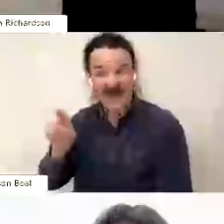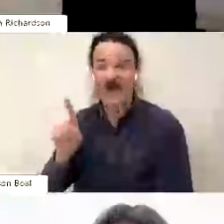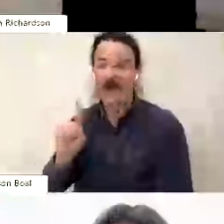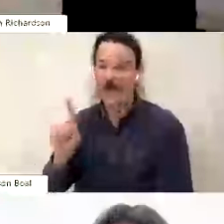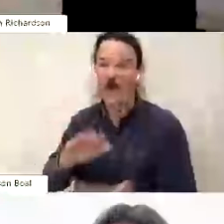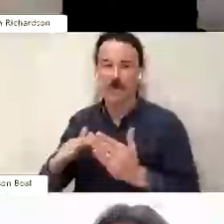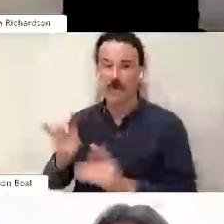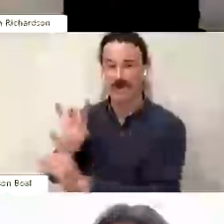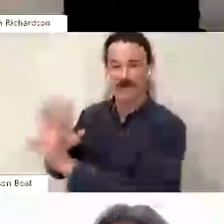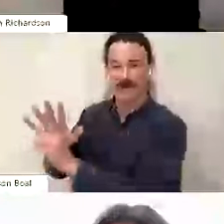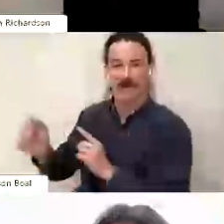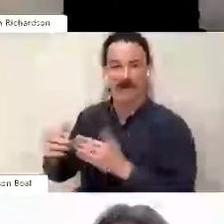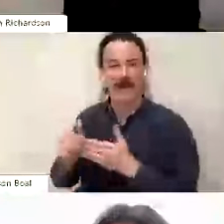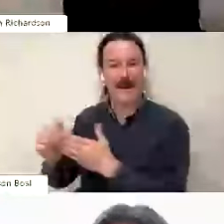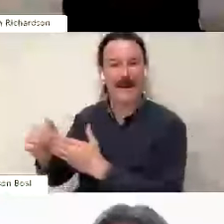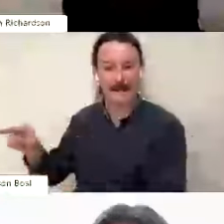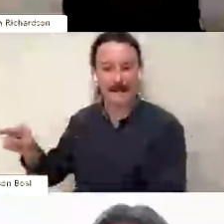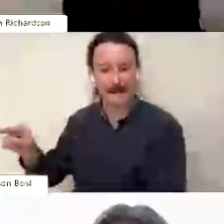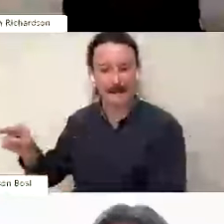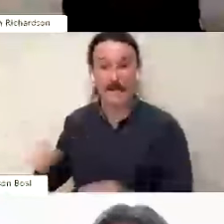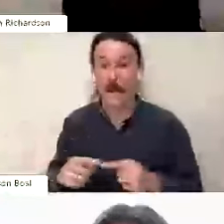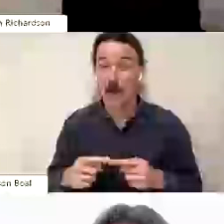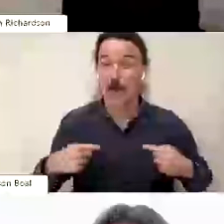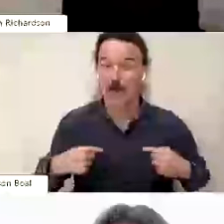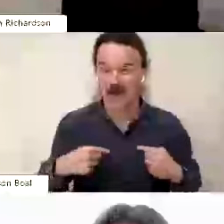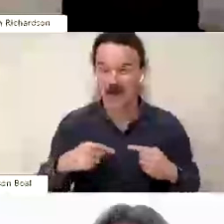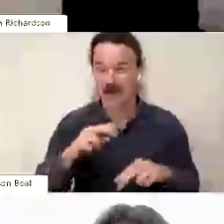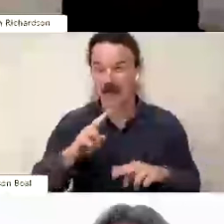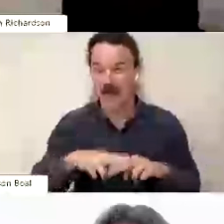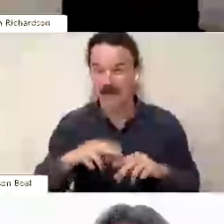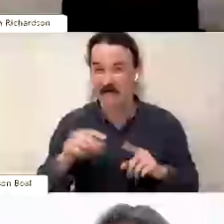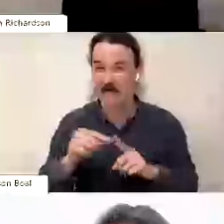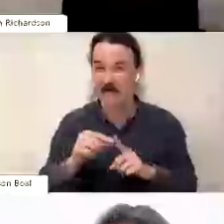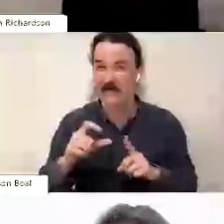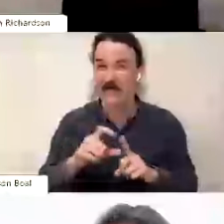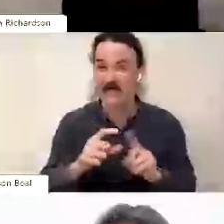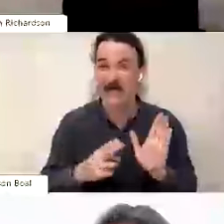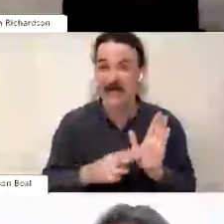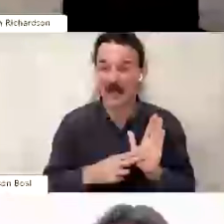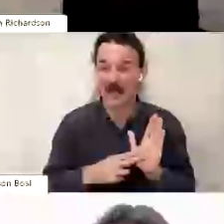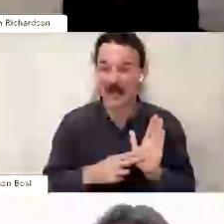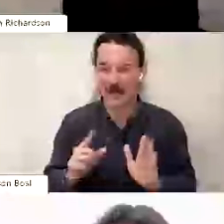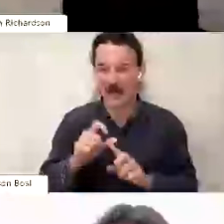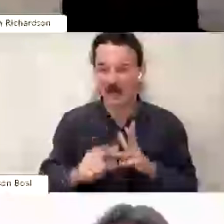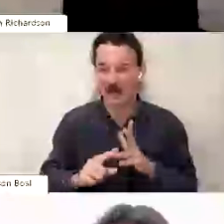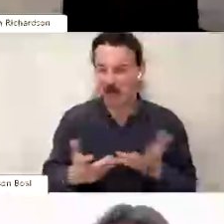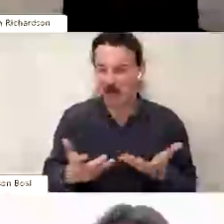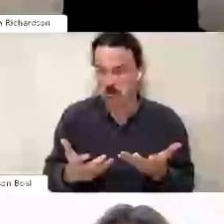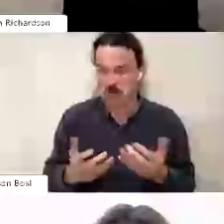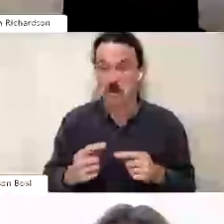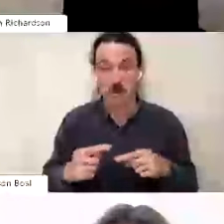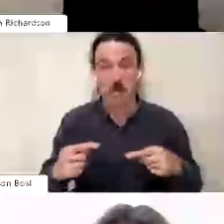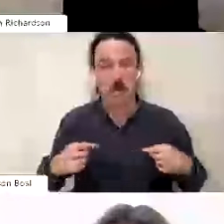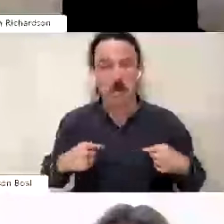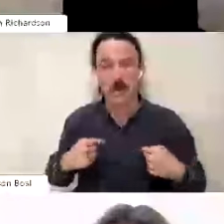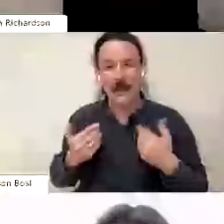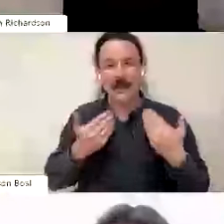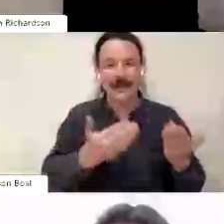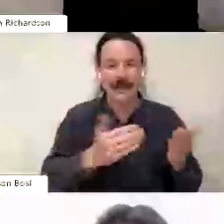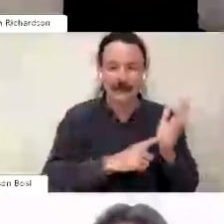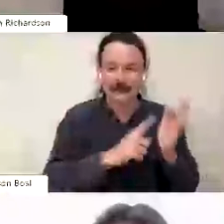community itself. So the role that we can play is giving the framework for, say, legal